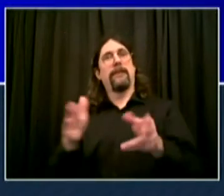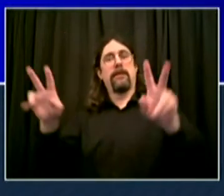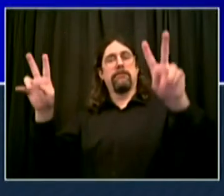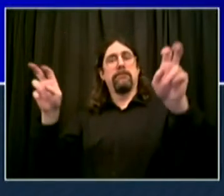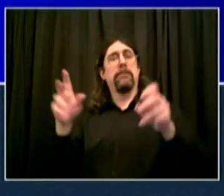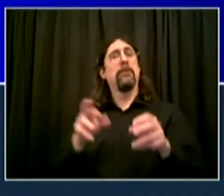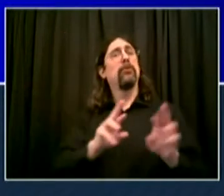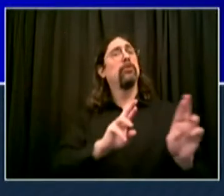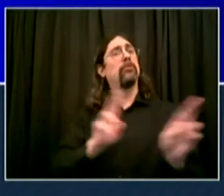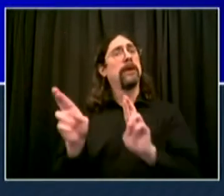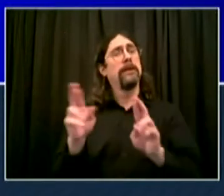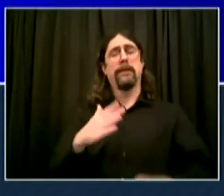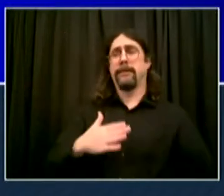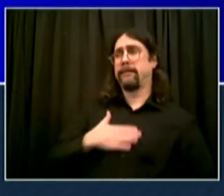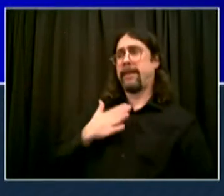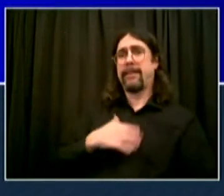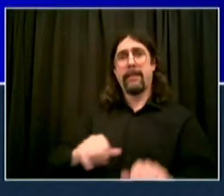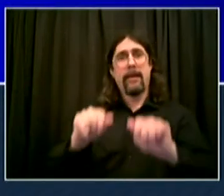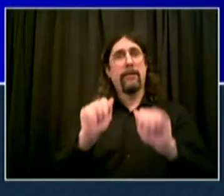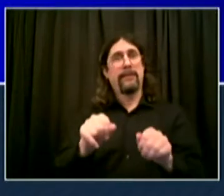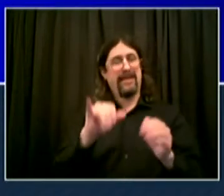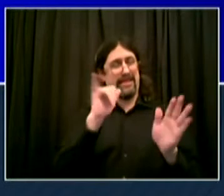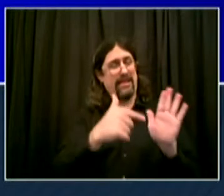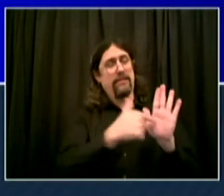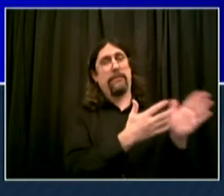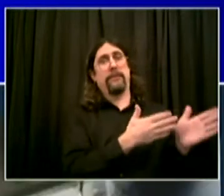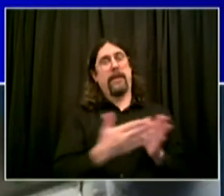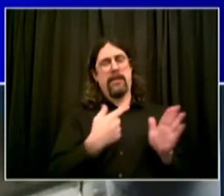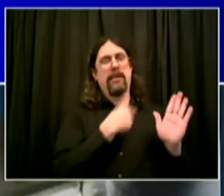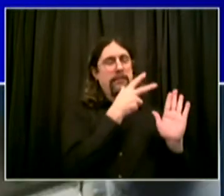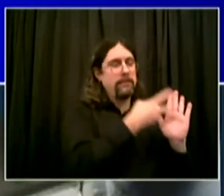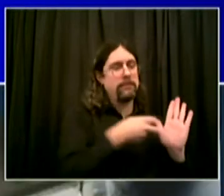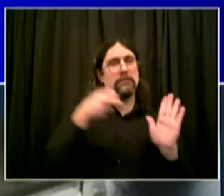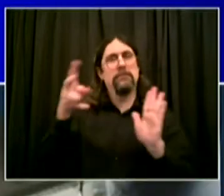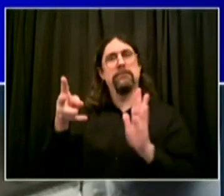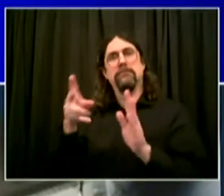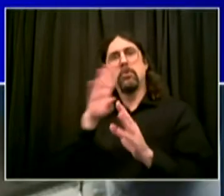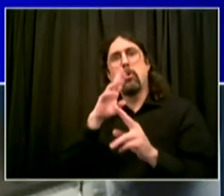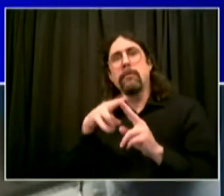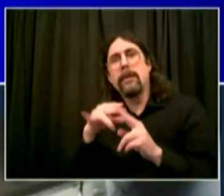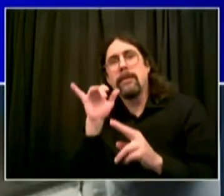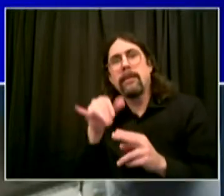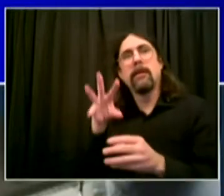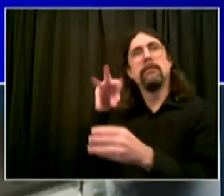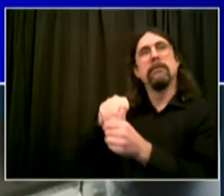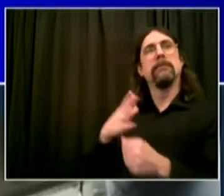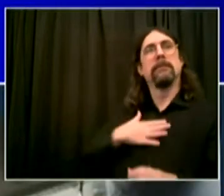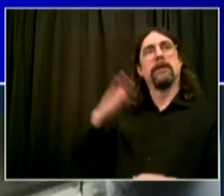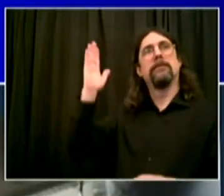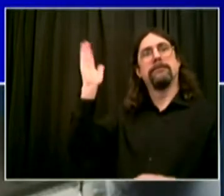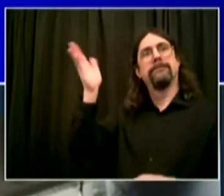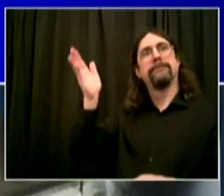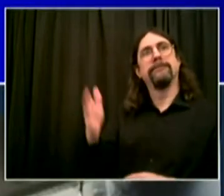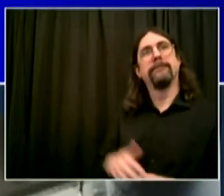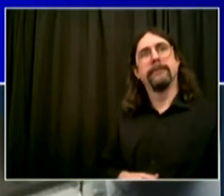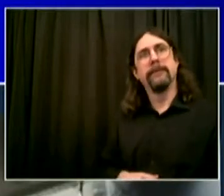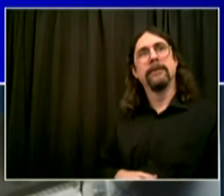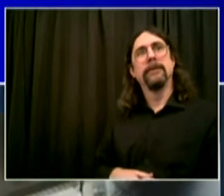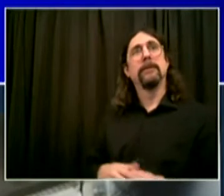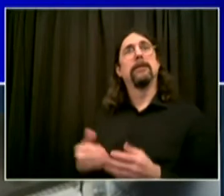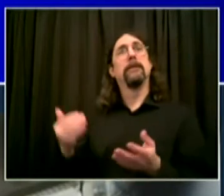recovery. But look, George McDonald, a great New Yorker who made a great impact, a great human